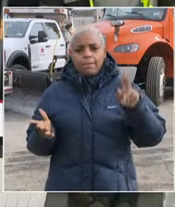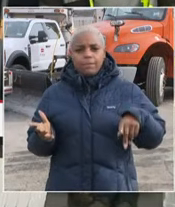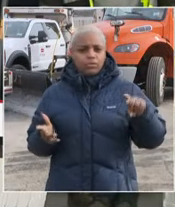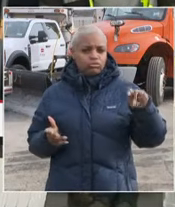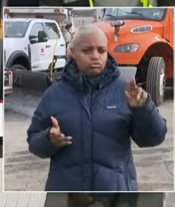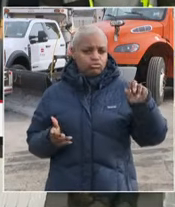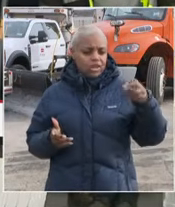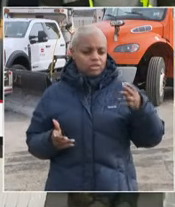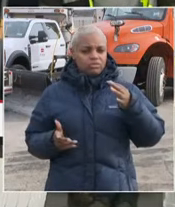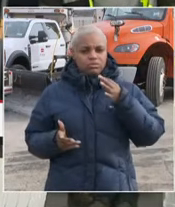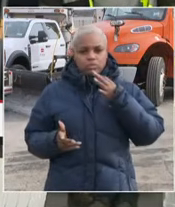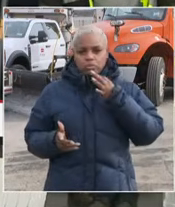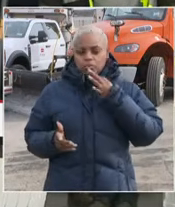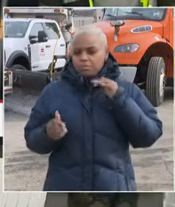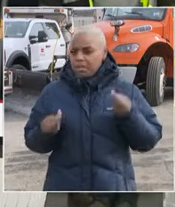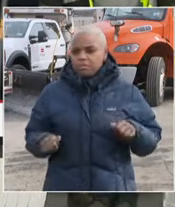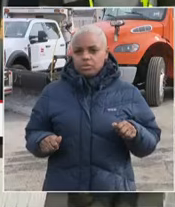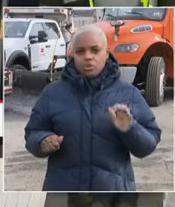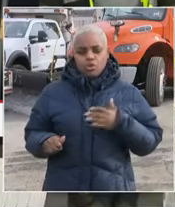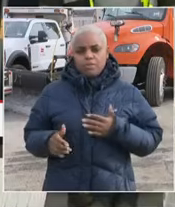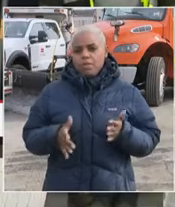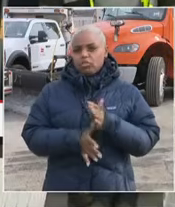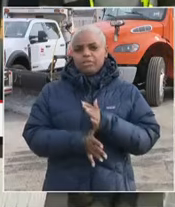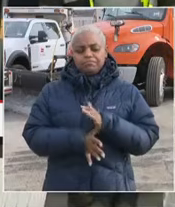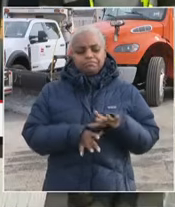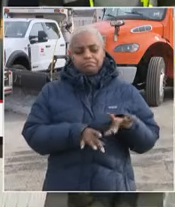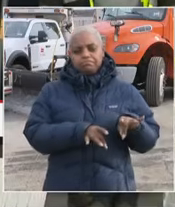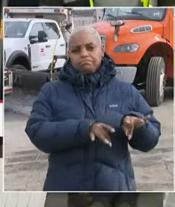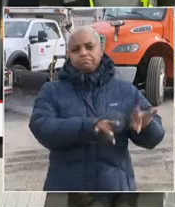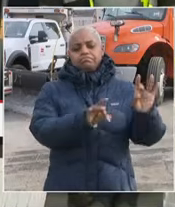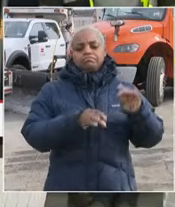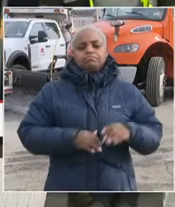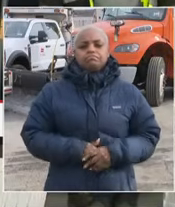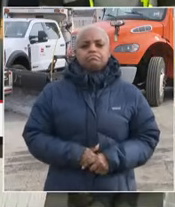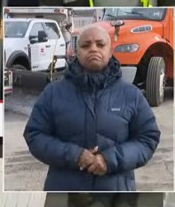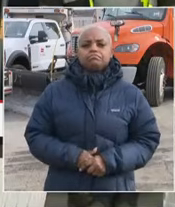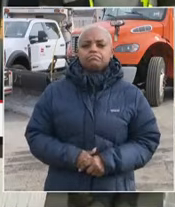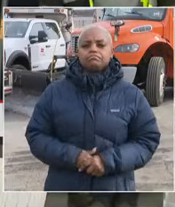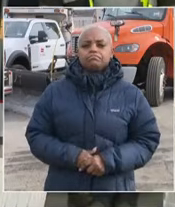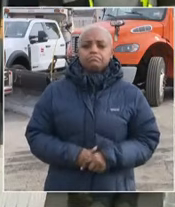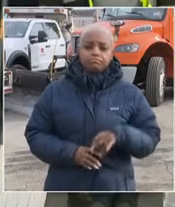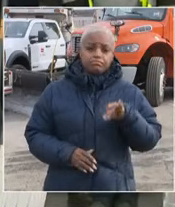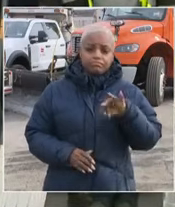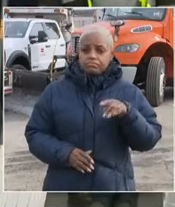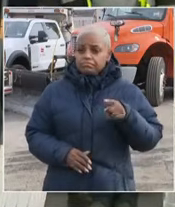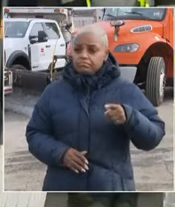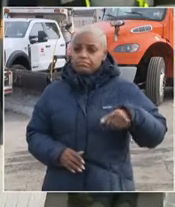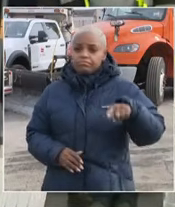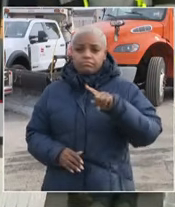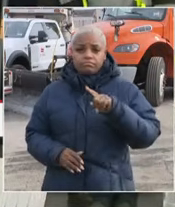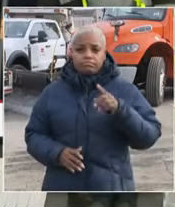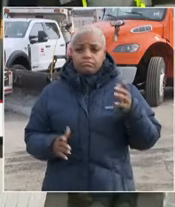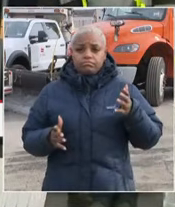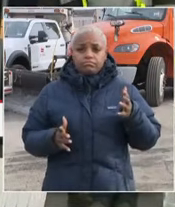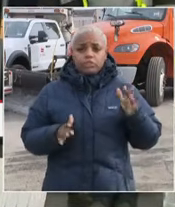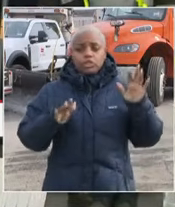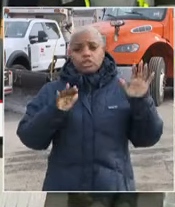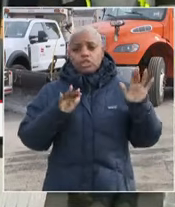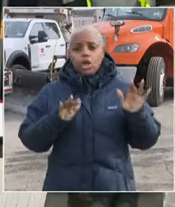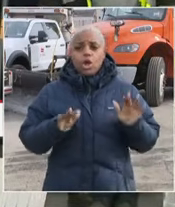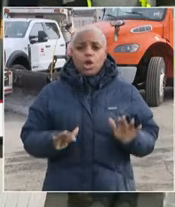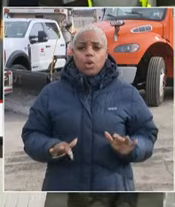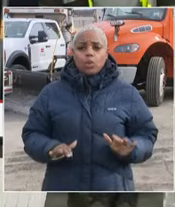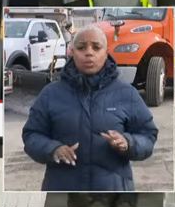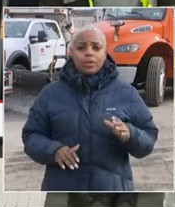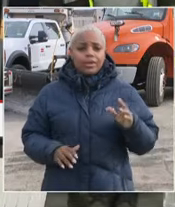top priority. If you are a snow hero through Serve DC, thank you. And I want you